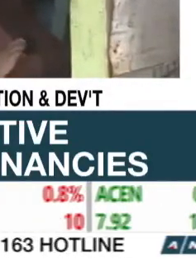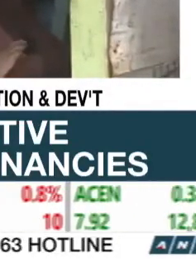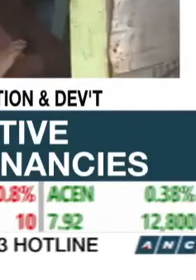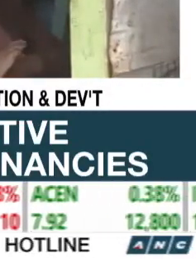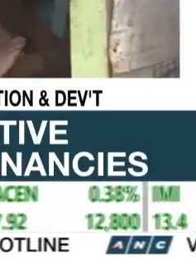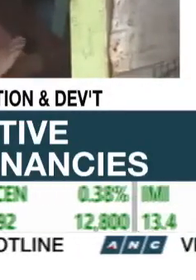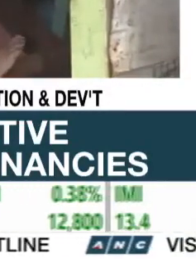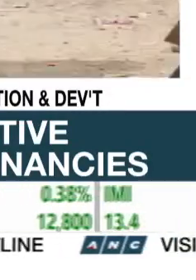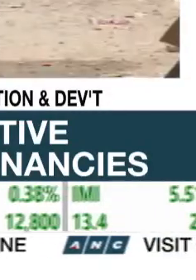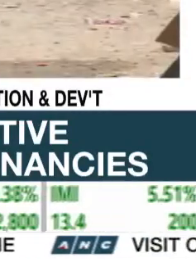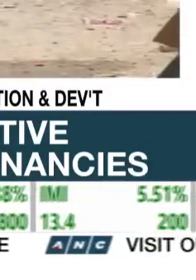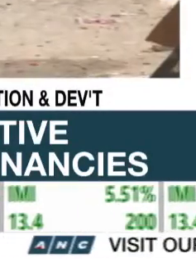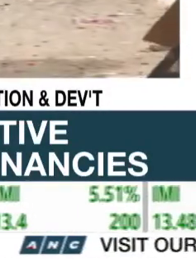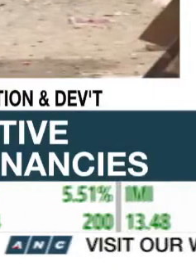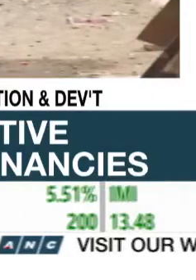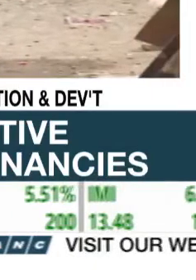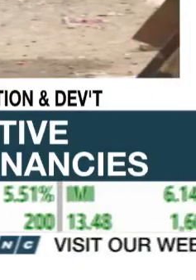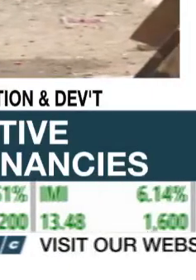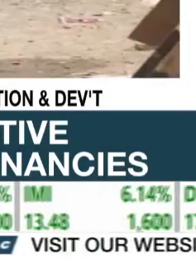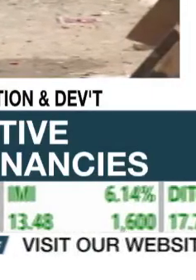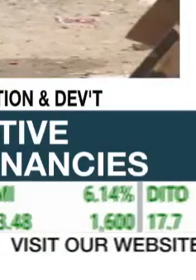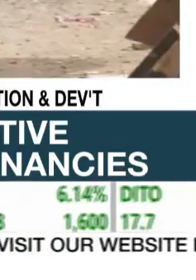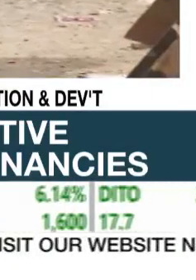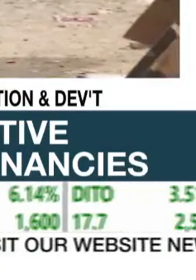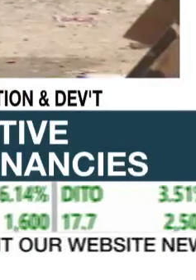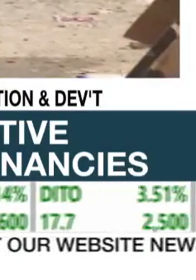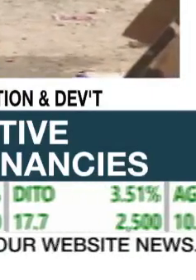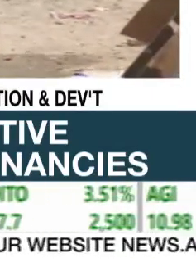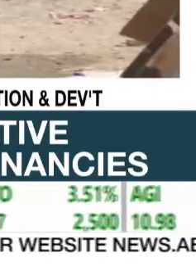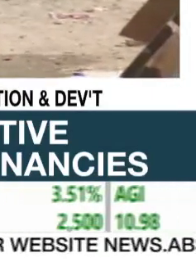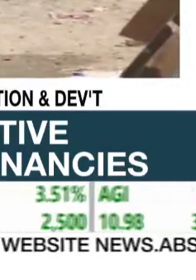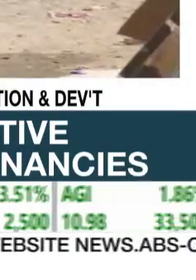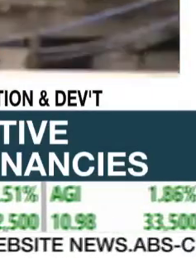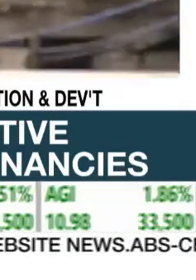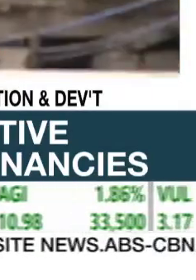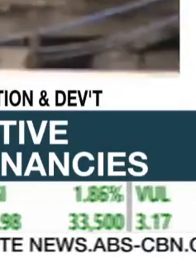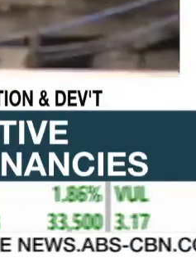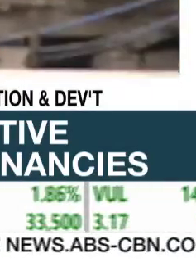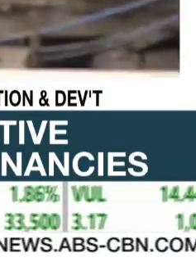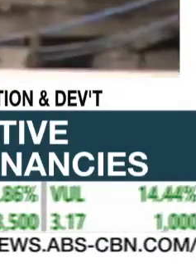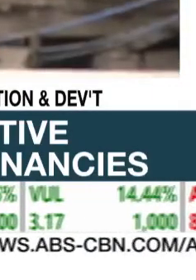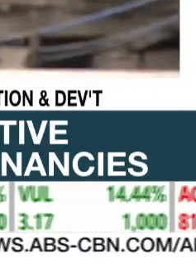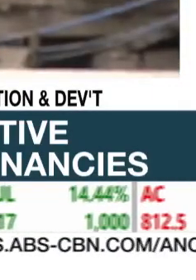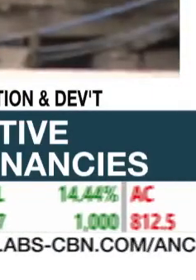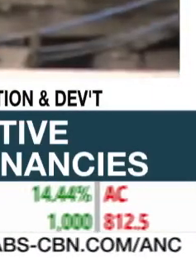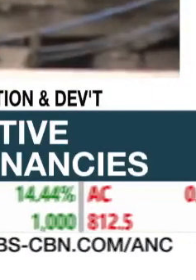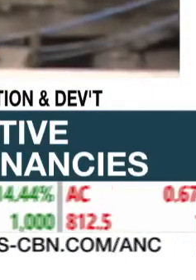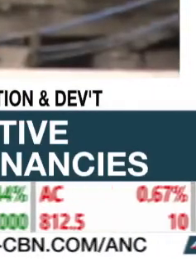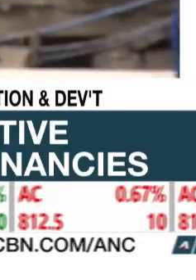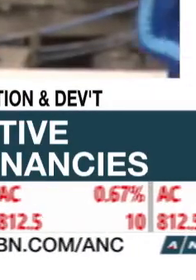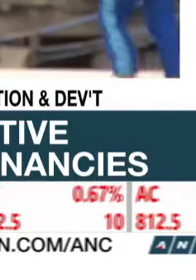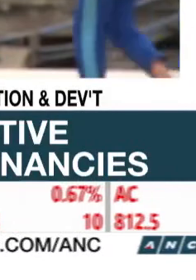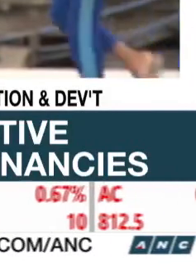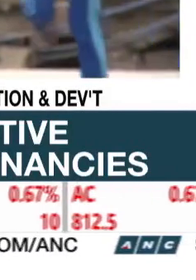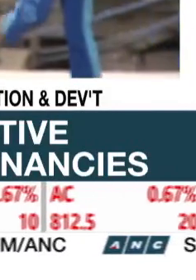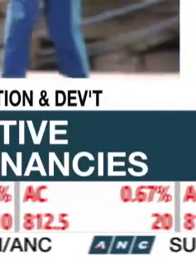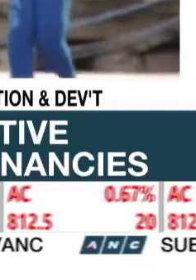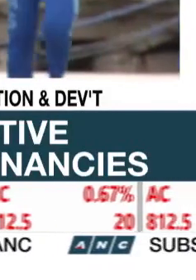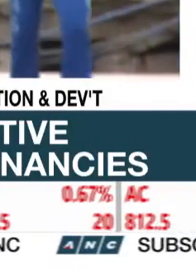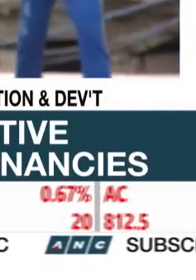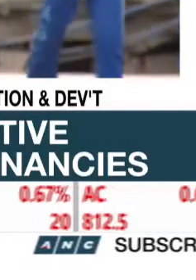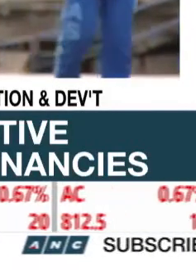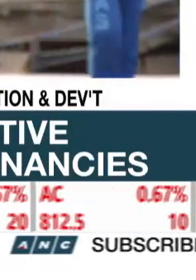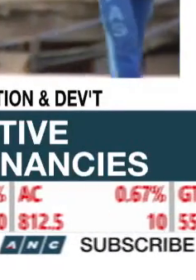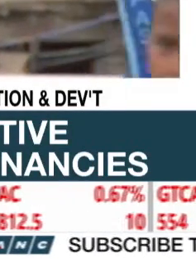came together, and we're seeing the result of increasing teen pregnancies, particularly among minors. Mm. And there